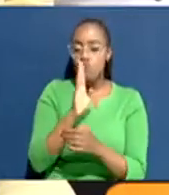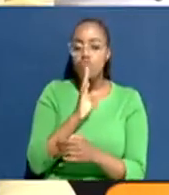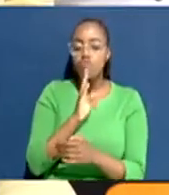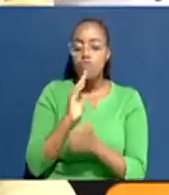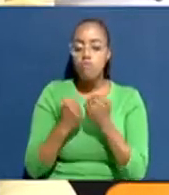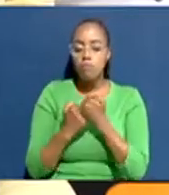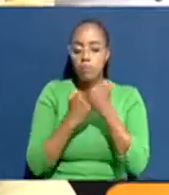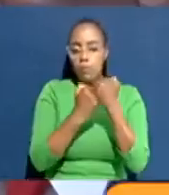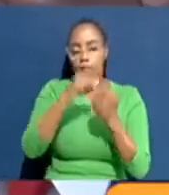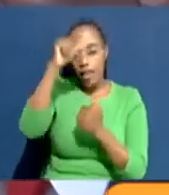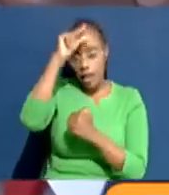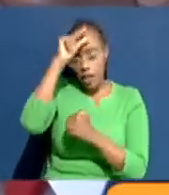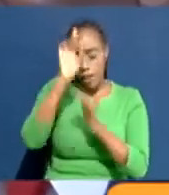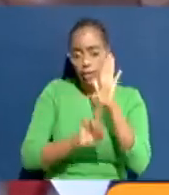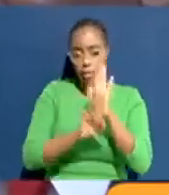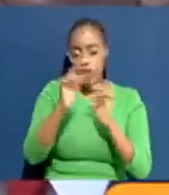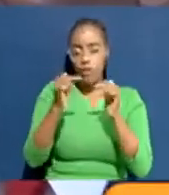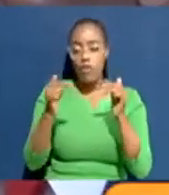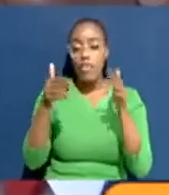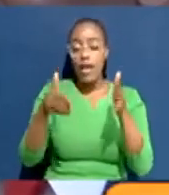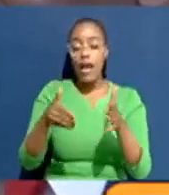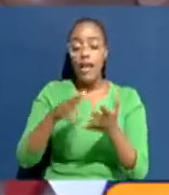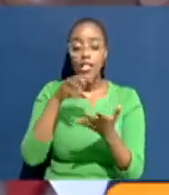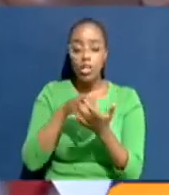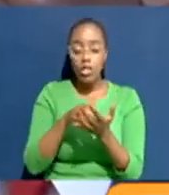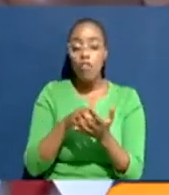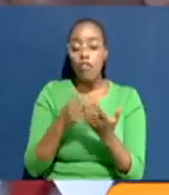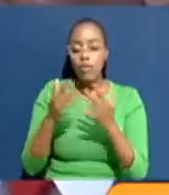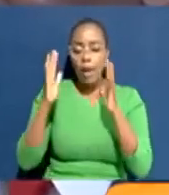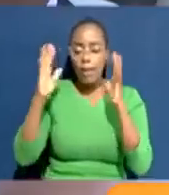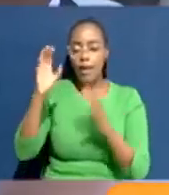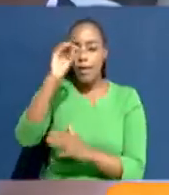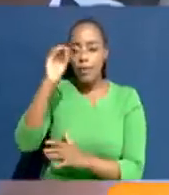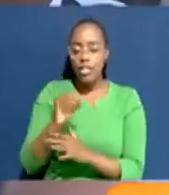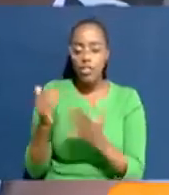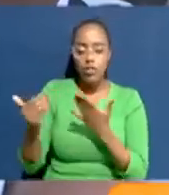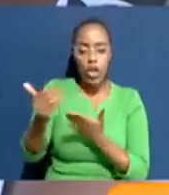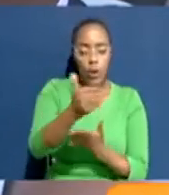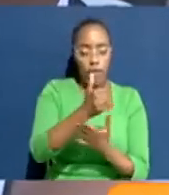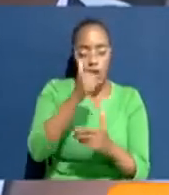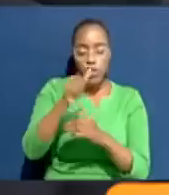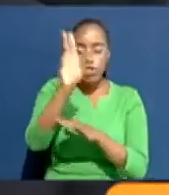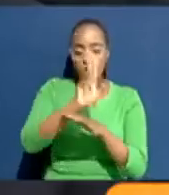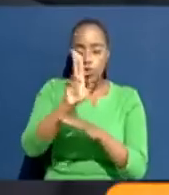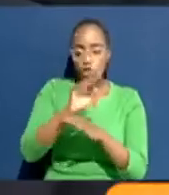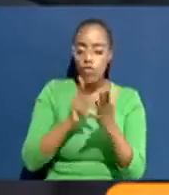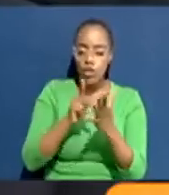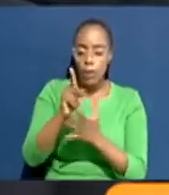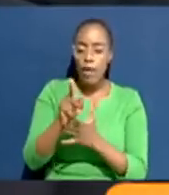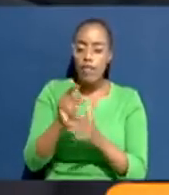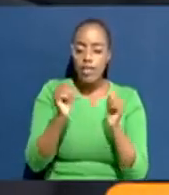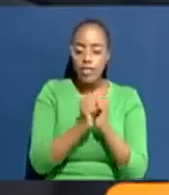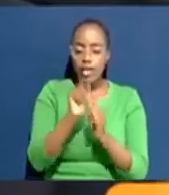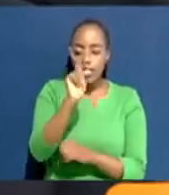finance its government initiatives, as opposed to the current situation where a huge percentage of revenue collected is used to service the 10